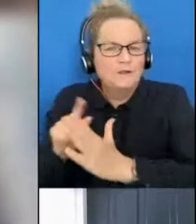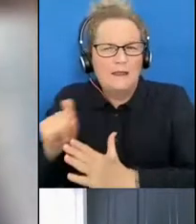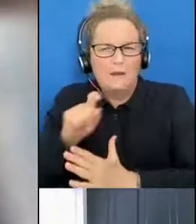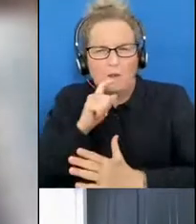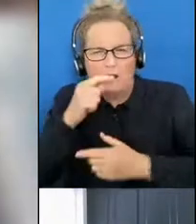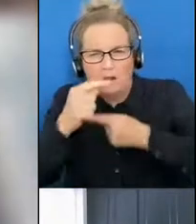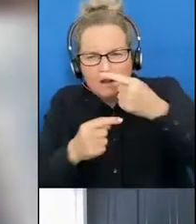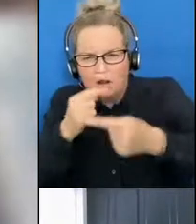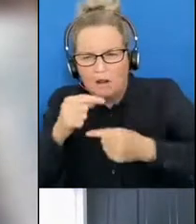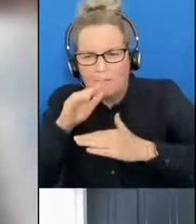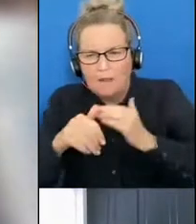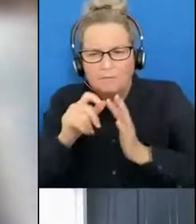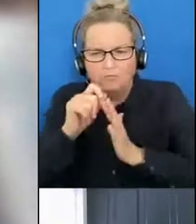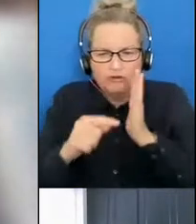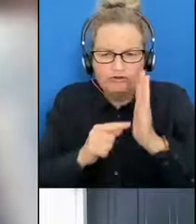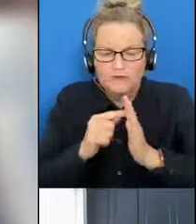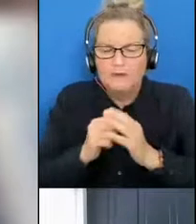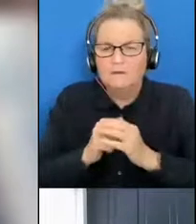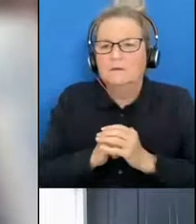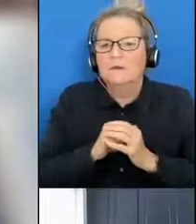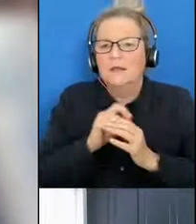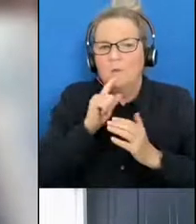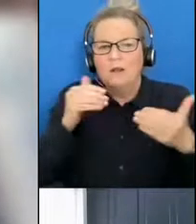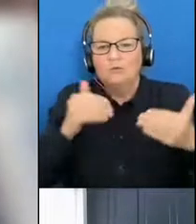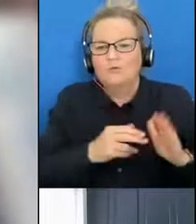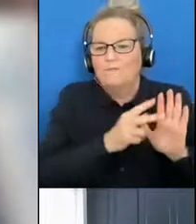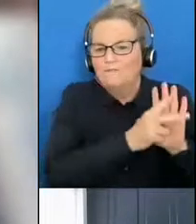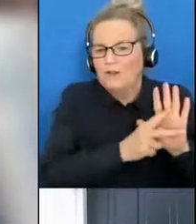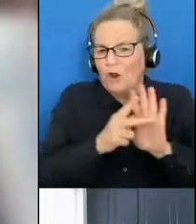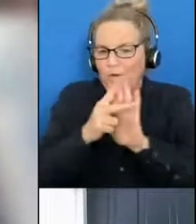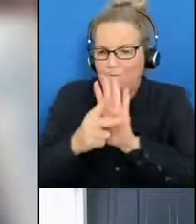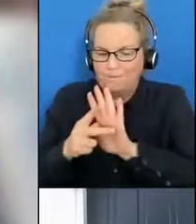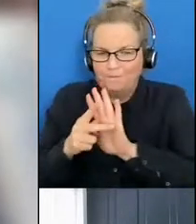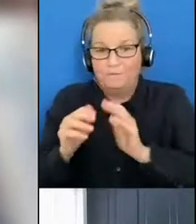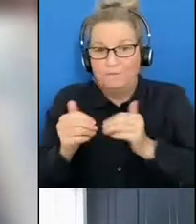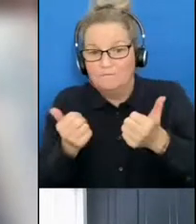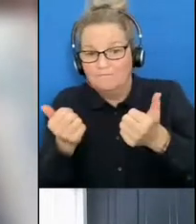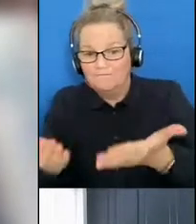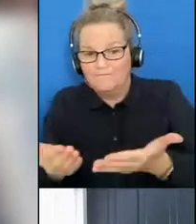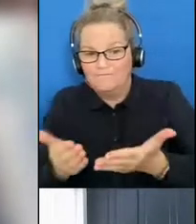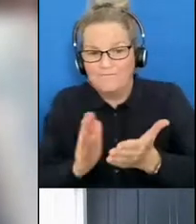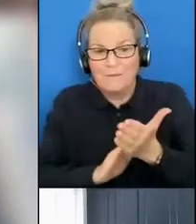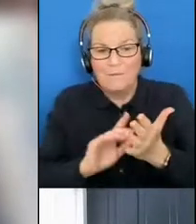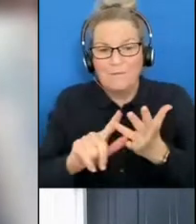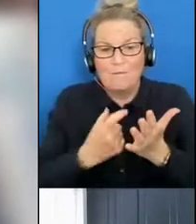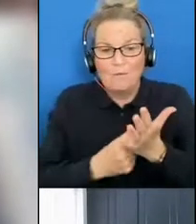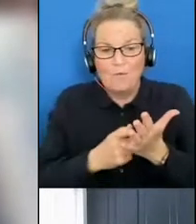to us about the project and introduce the videos. I'll hand it over to you, Molai.